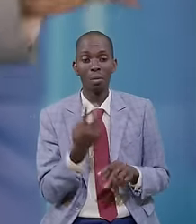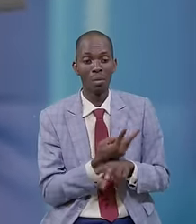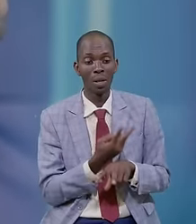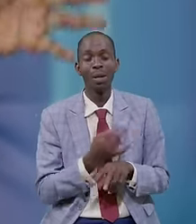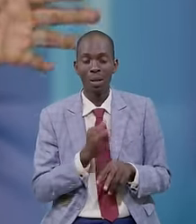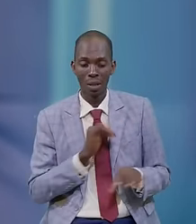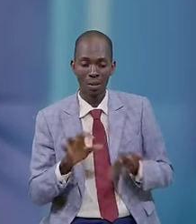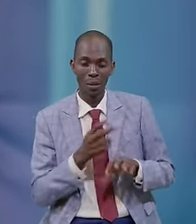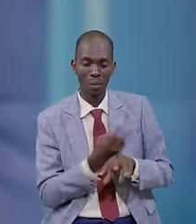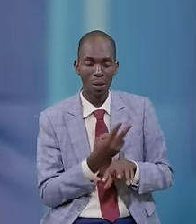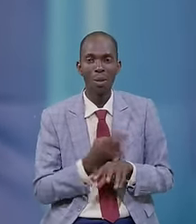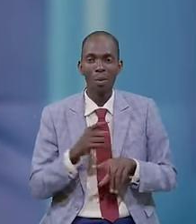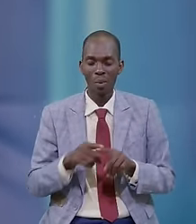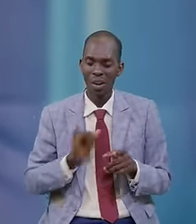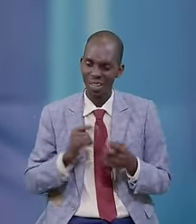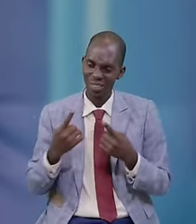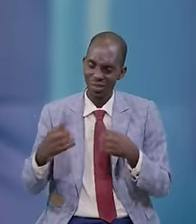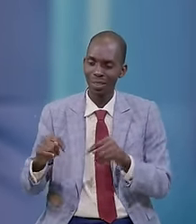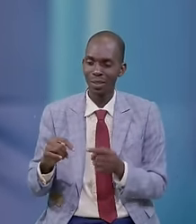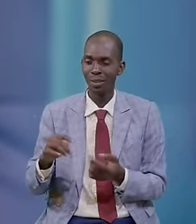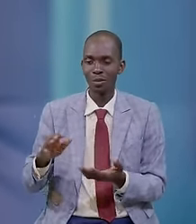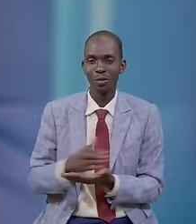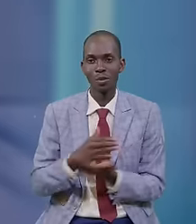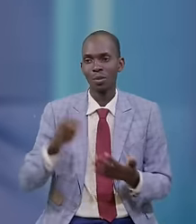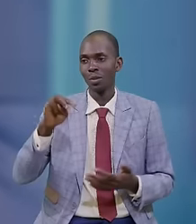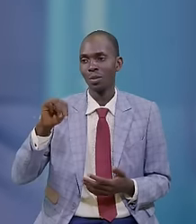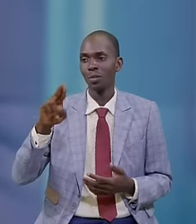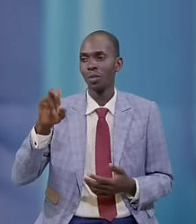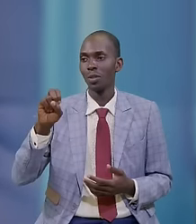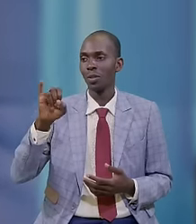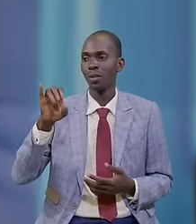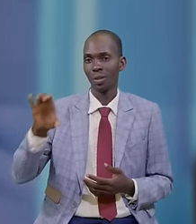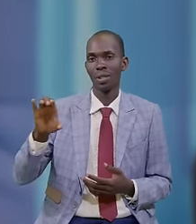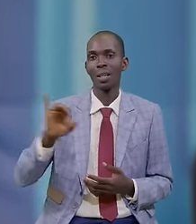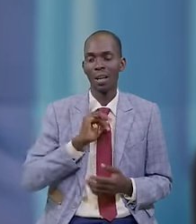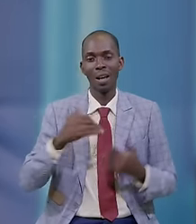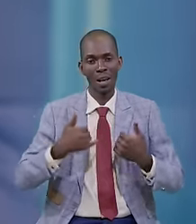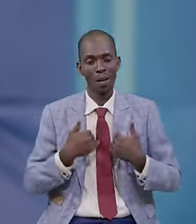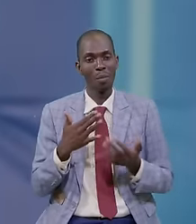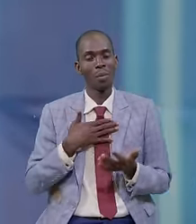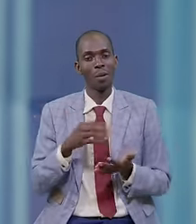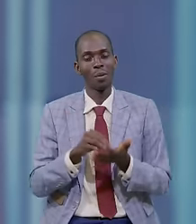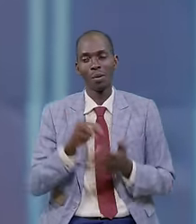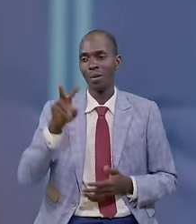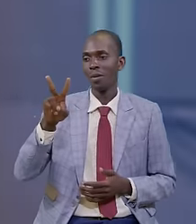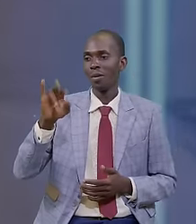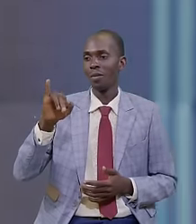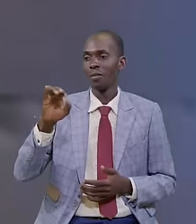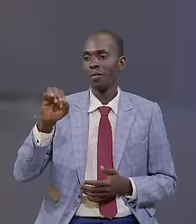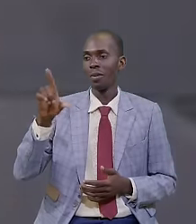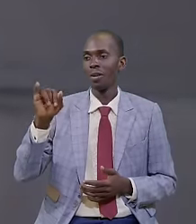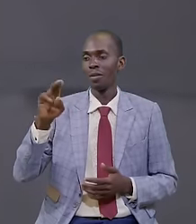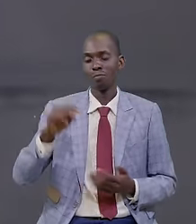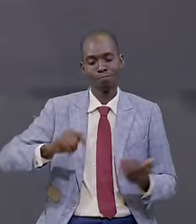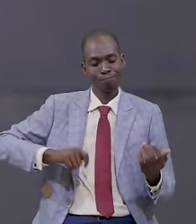just on the line, and I had a violin, and I was, you know, trying. And then